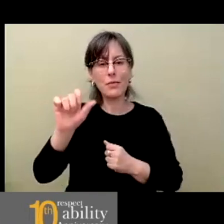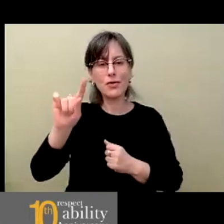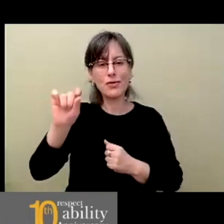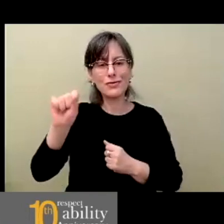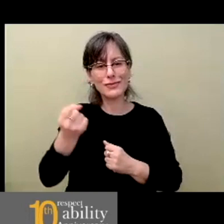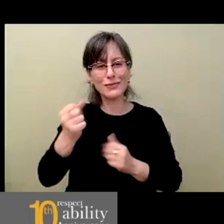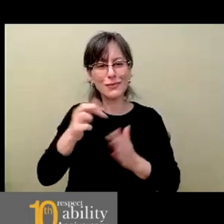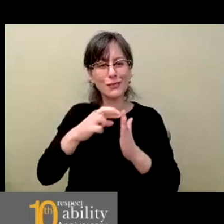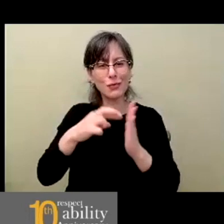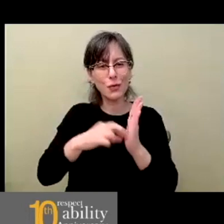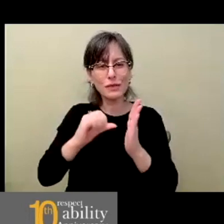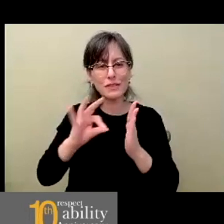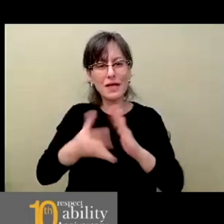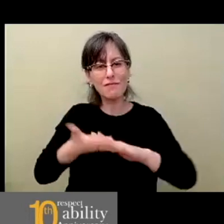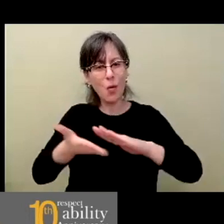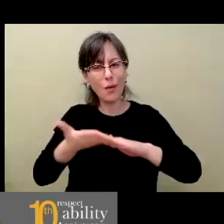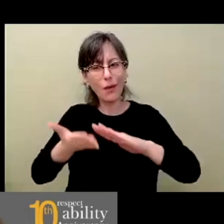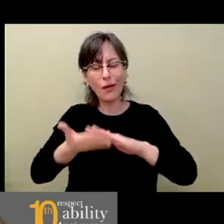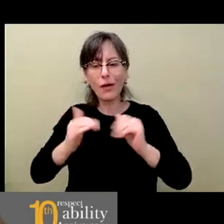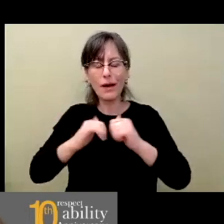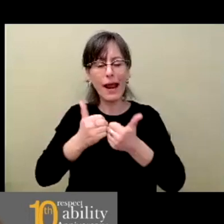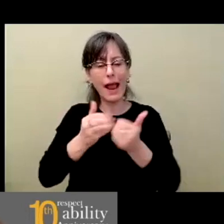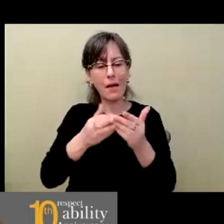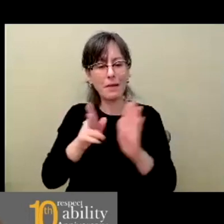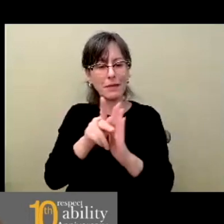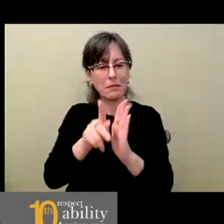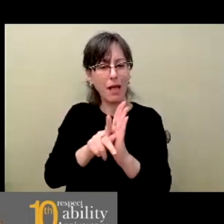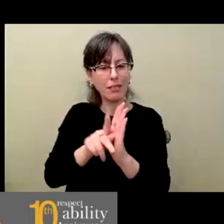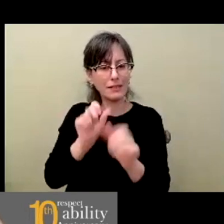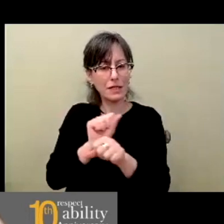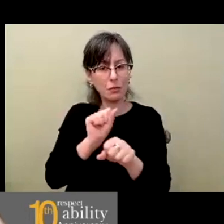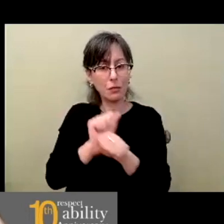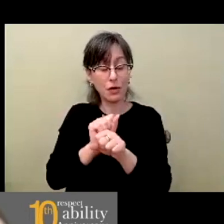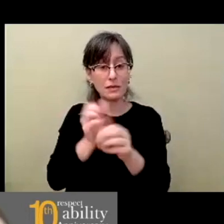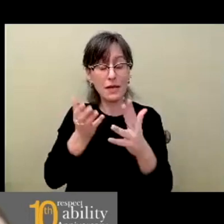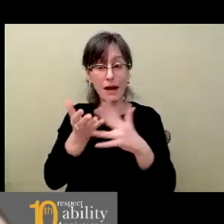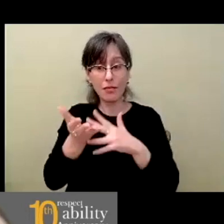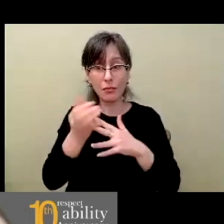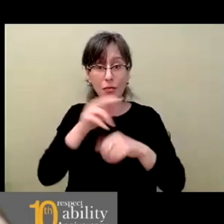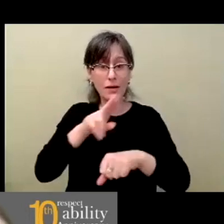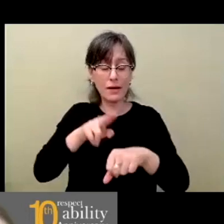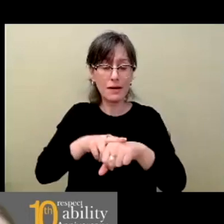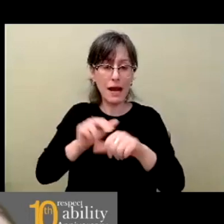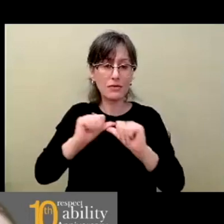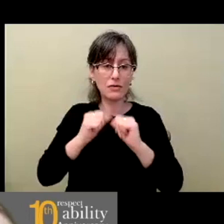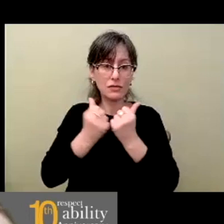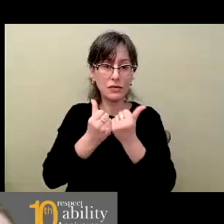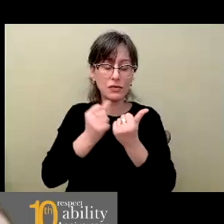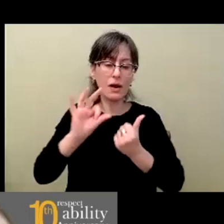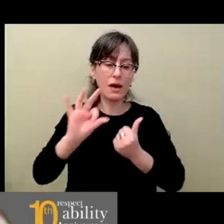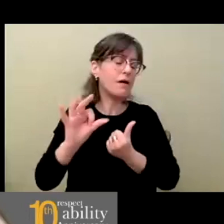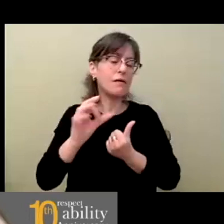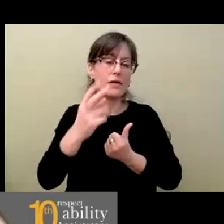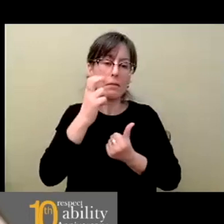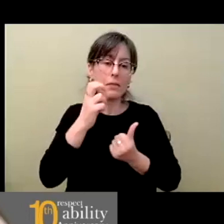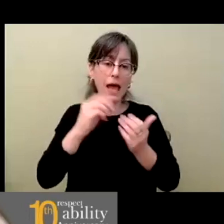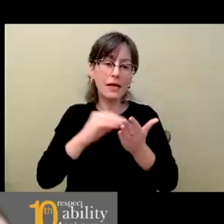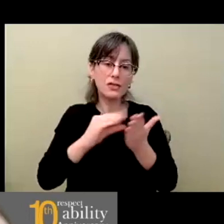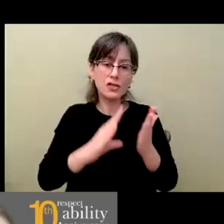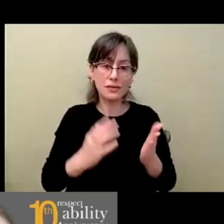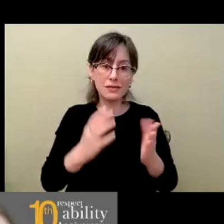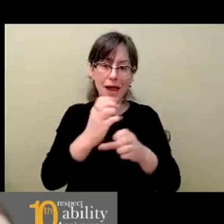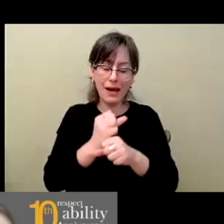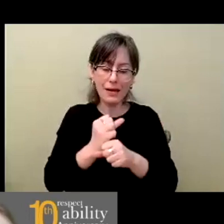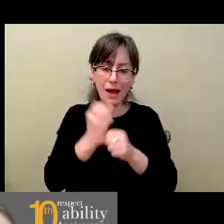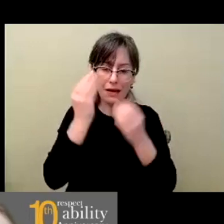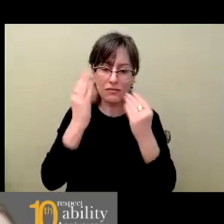about kind of how the public policy system works. And it was through the National Association of Blind Students listserv that I got information about